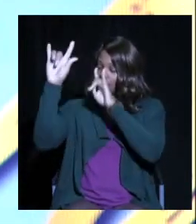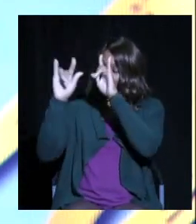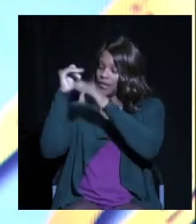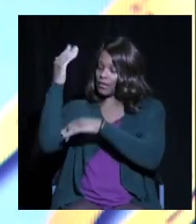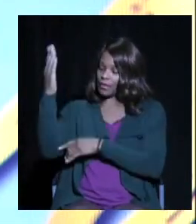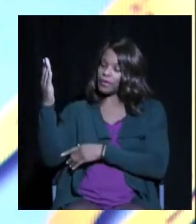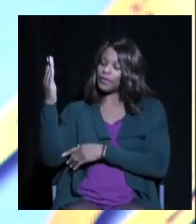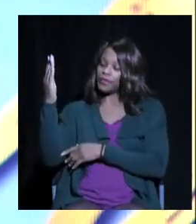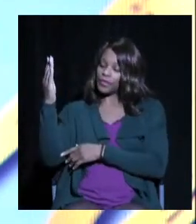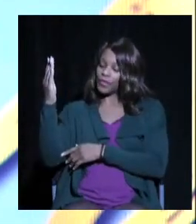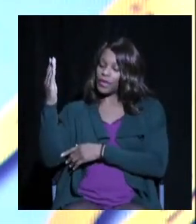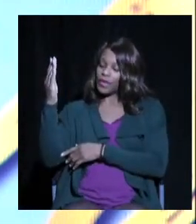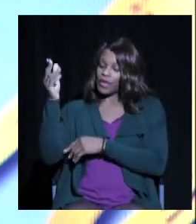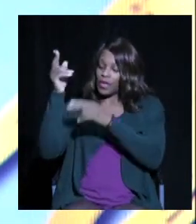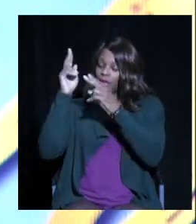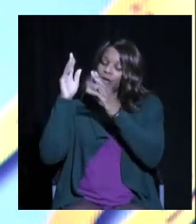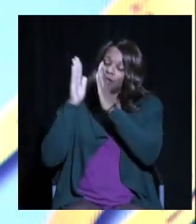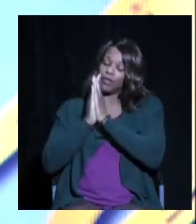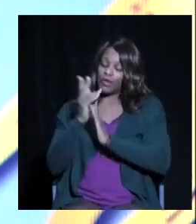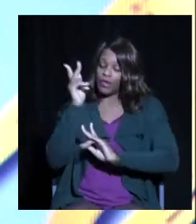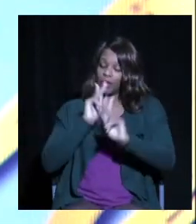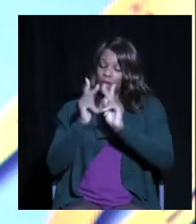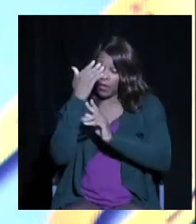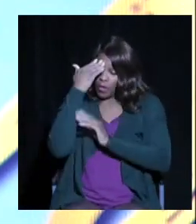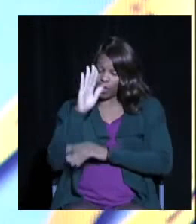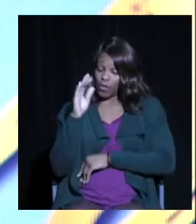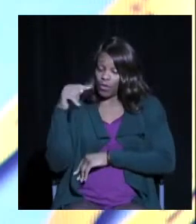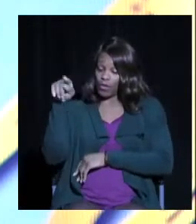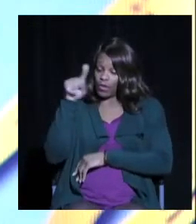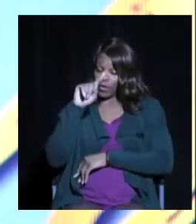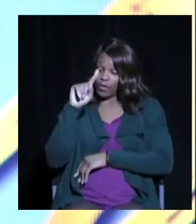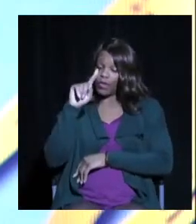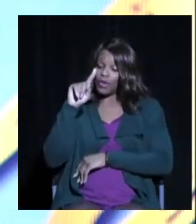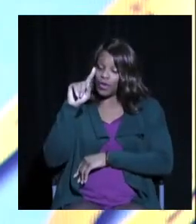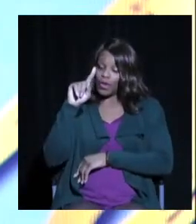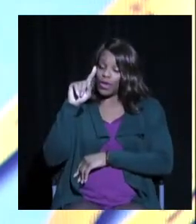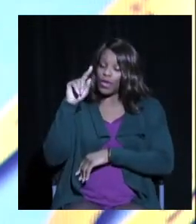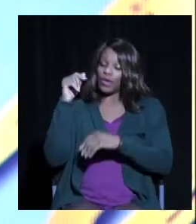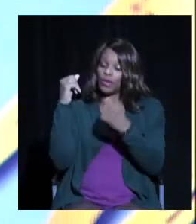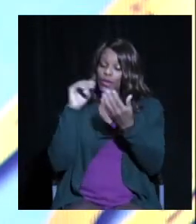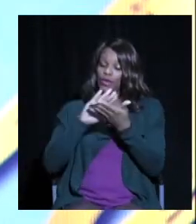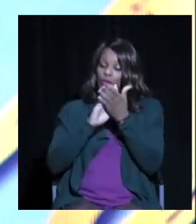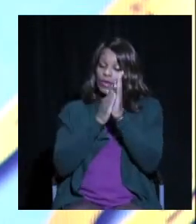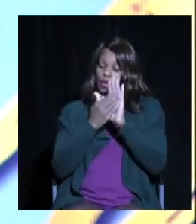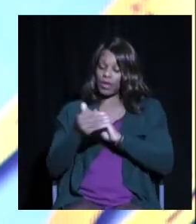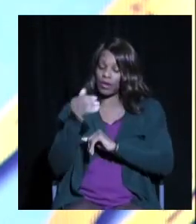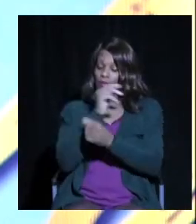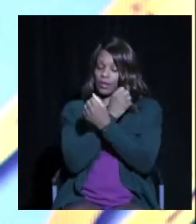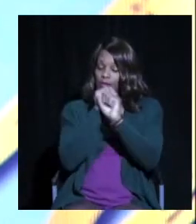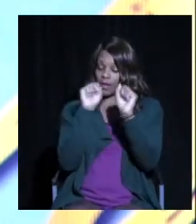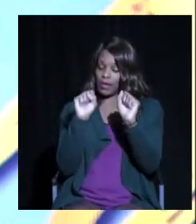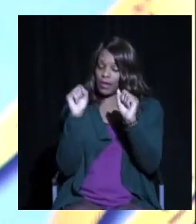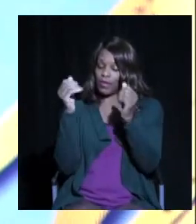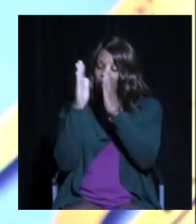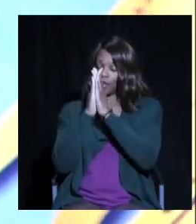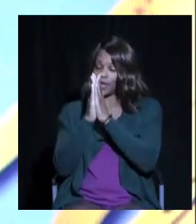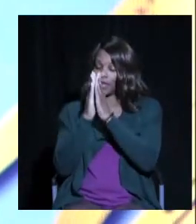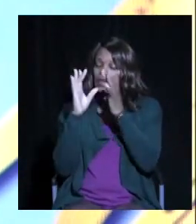God, I pray for those who don't know you that you'd help them to come to know you. And we ask in Jesus' name,